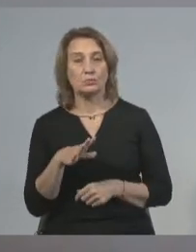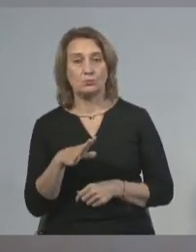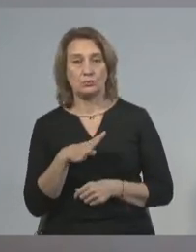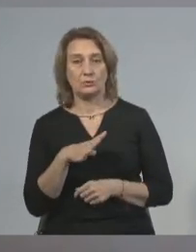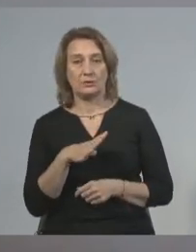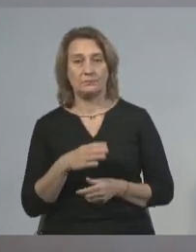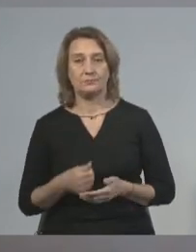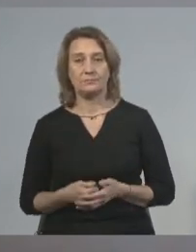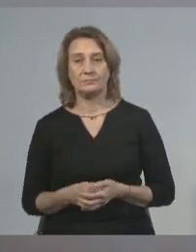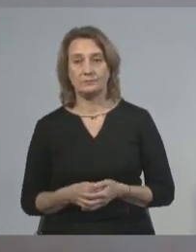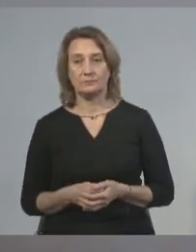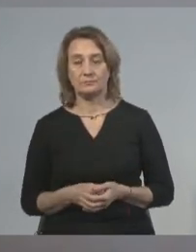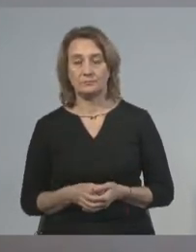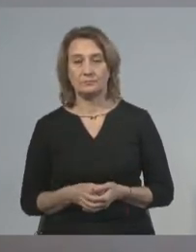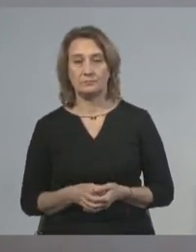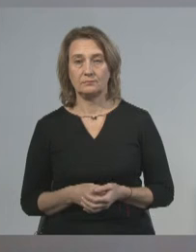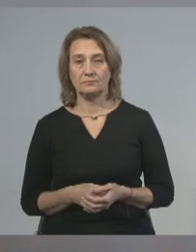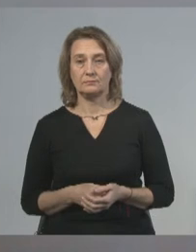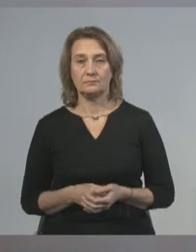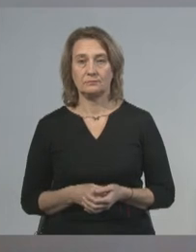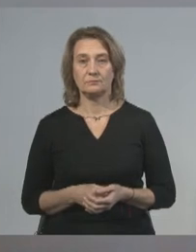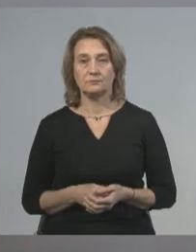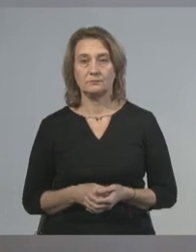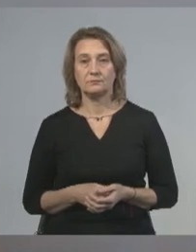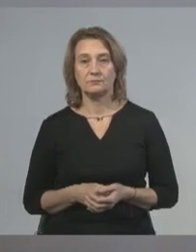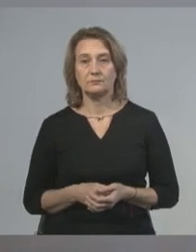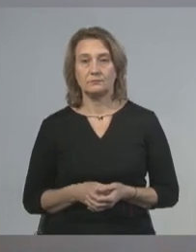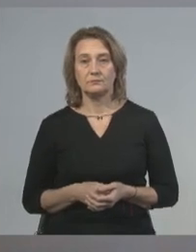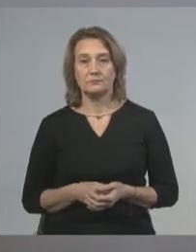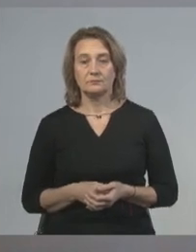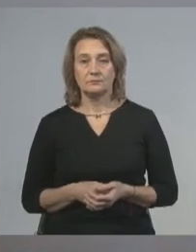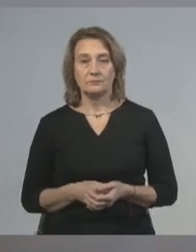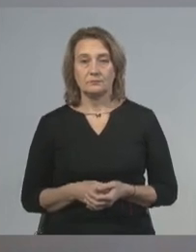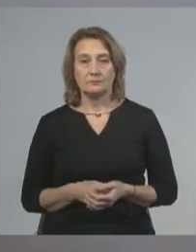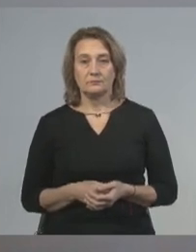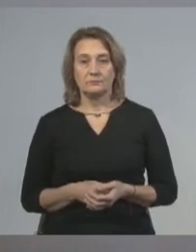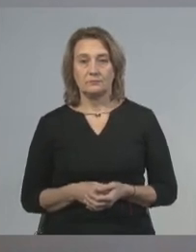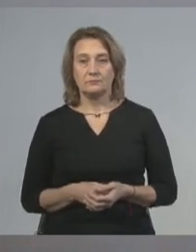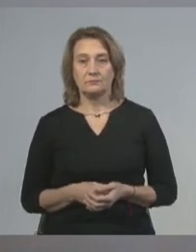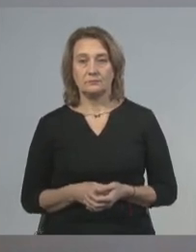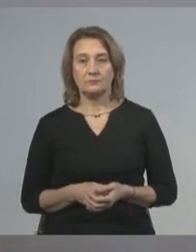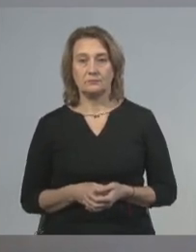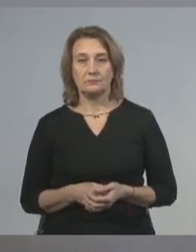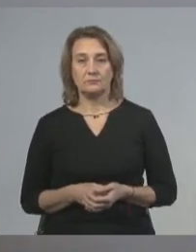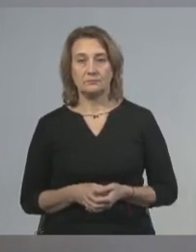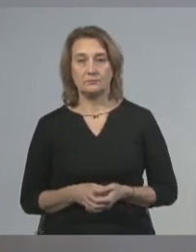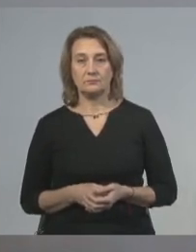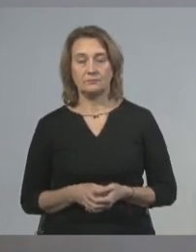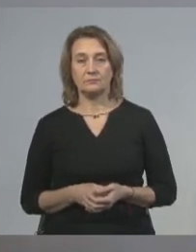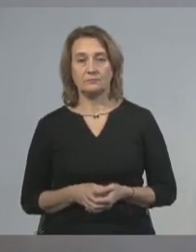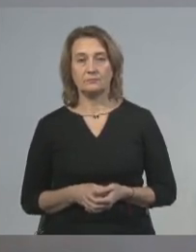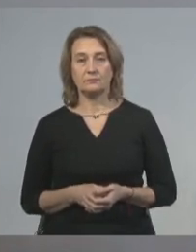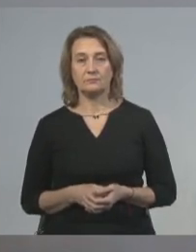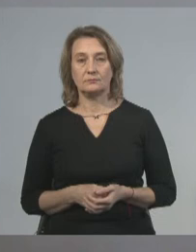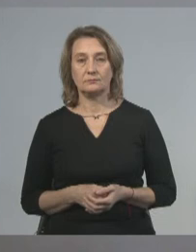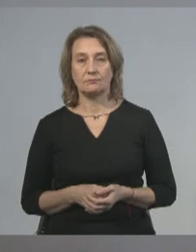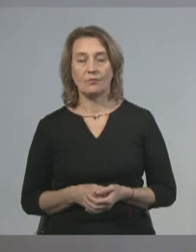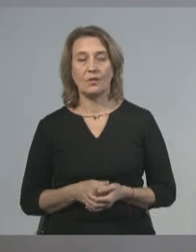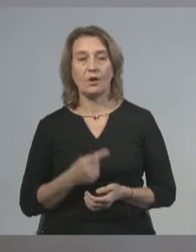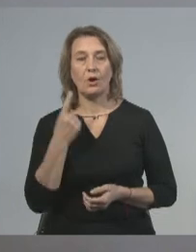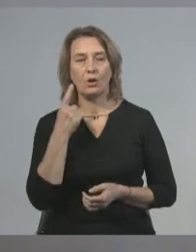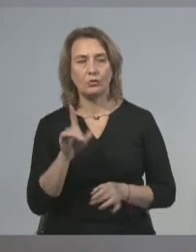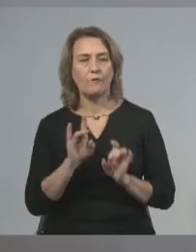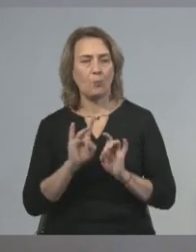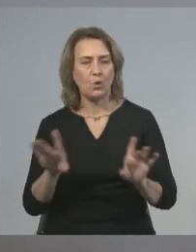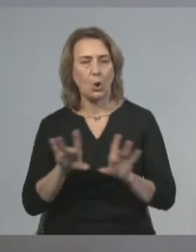content uh so-called sheikh from alipashino he posted a video recorded harassment of his former girlfriend